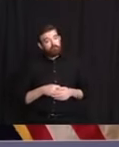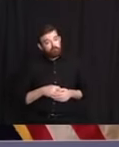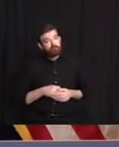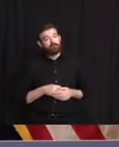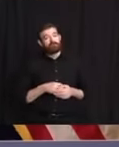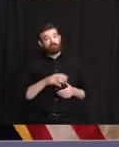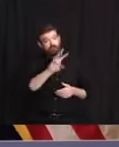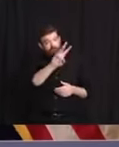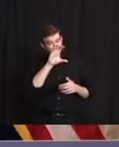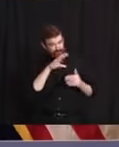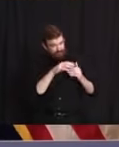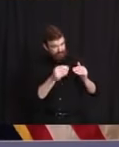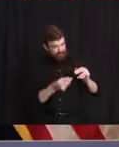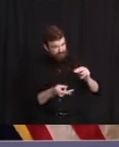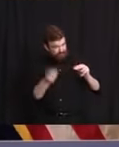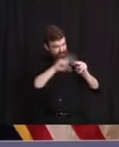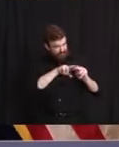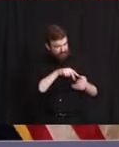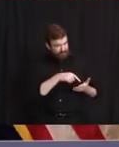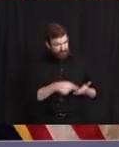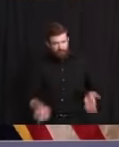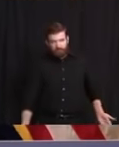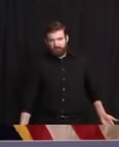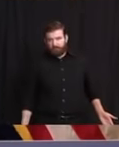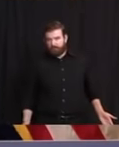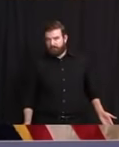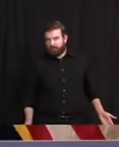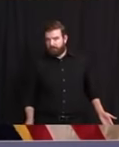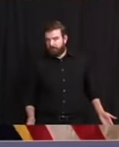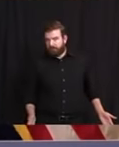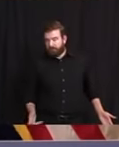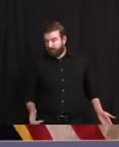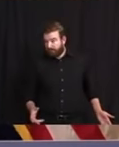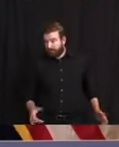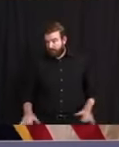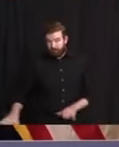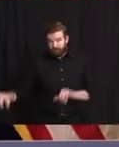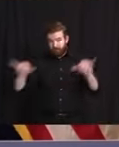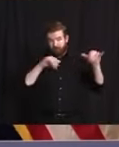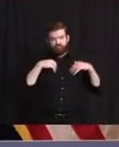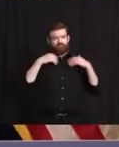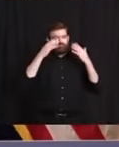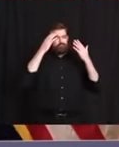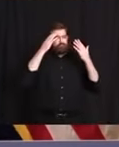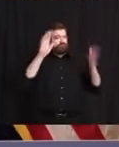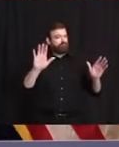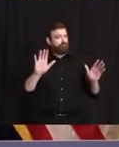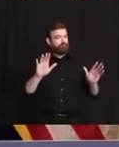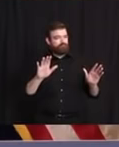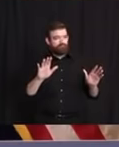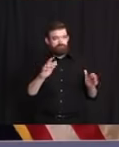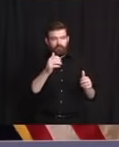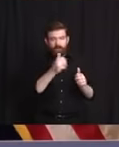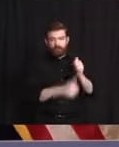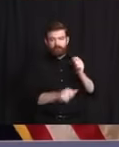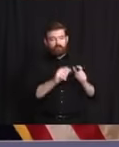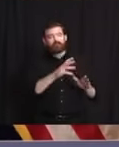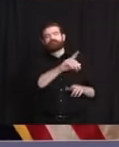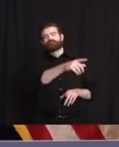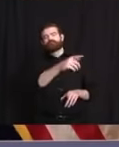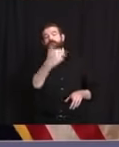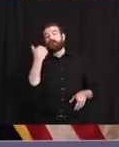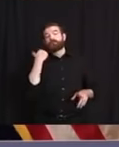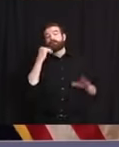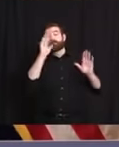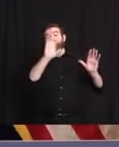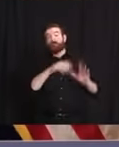payment, but I can say this. In almost every case that have come to me, I was on the boardwalk on Sunday, and a guy from Toms River had